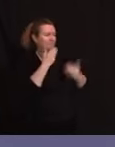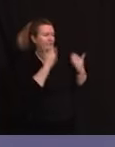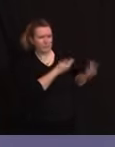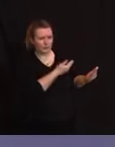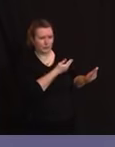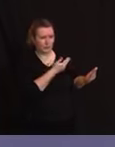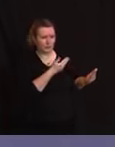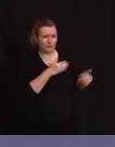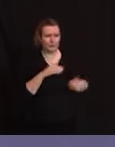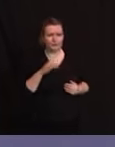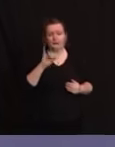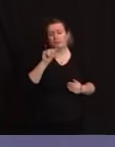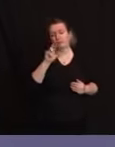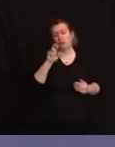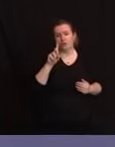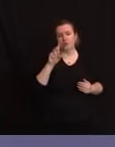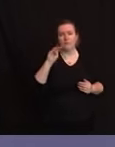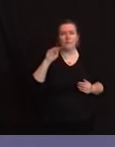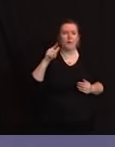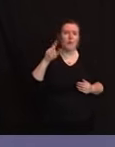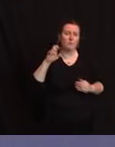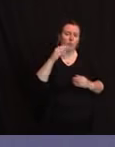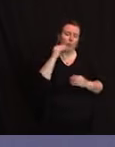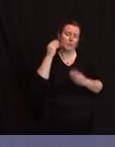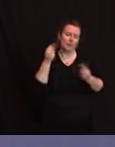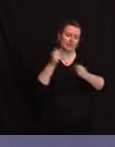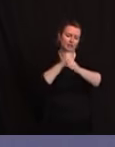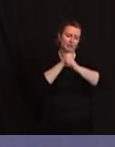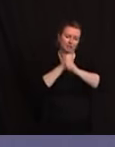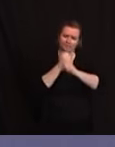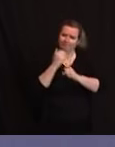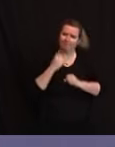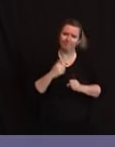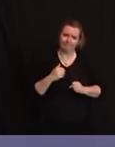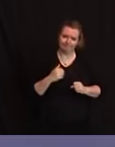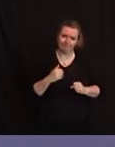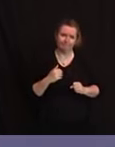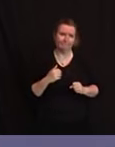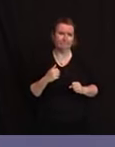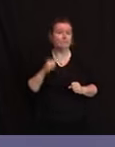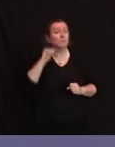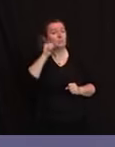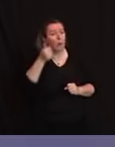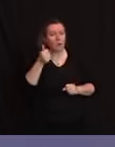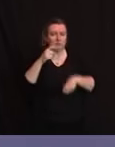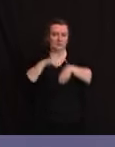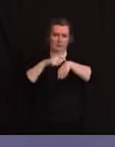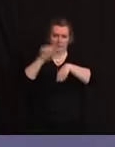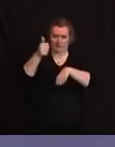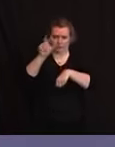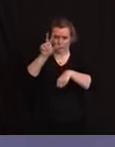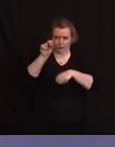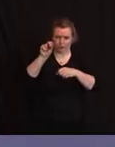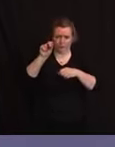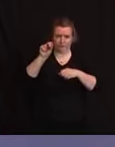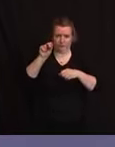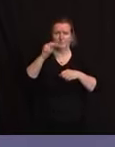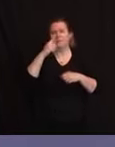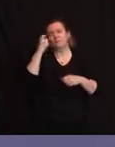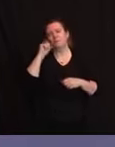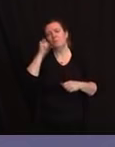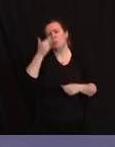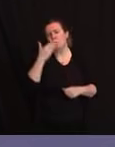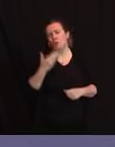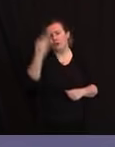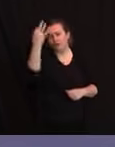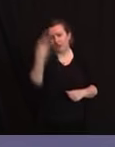Maples and his team at Homeland Security. We will be here at 10:30 tomorrow out of respect for Good Friday. We hope that we'll have all